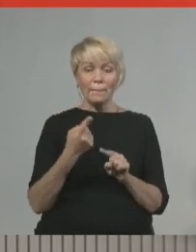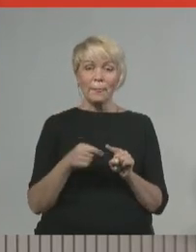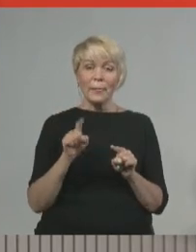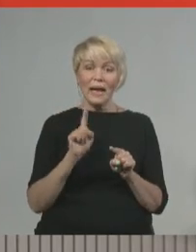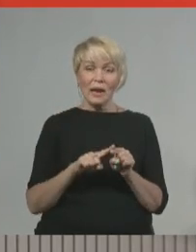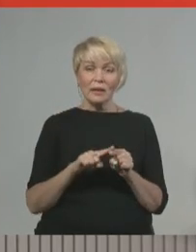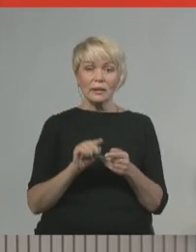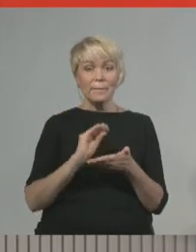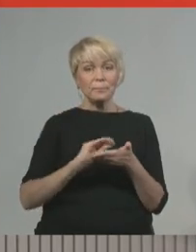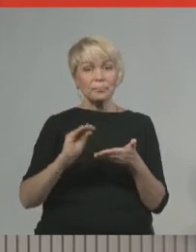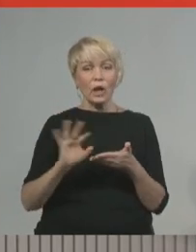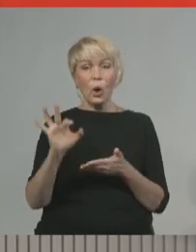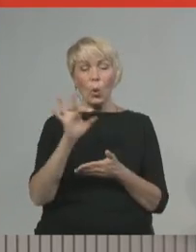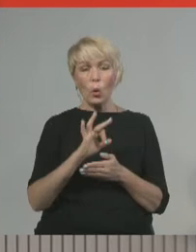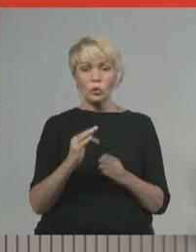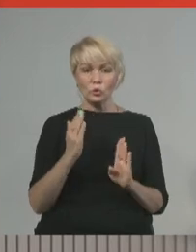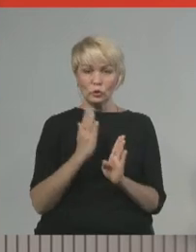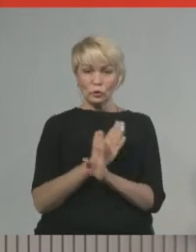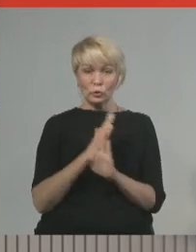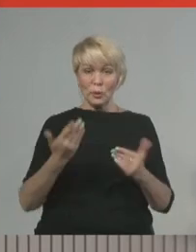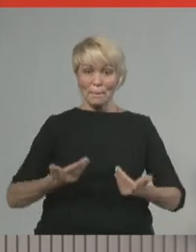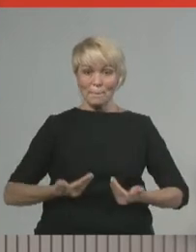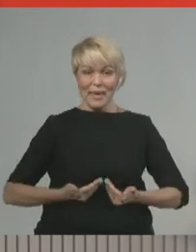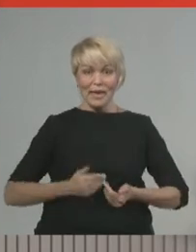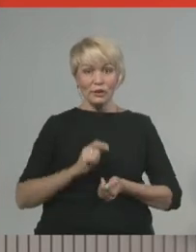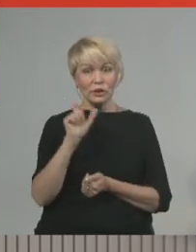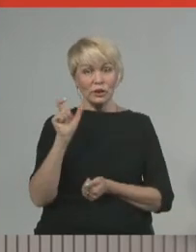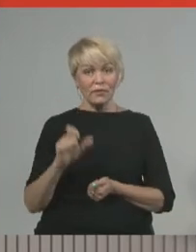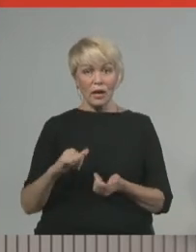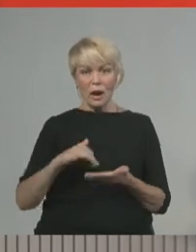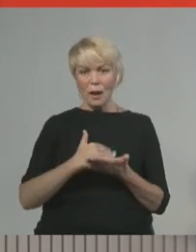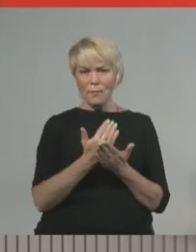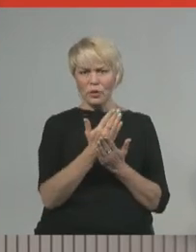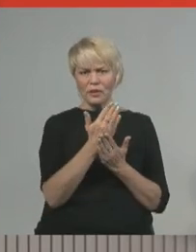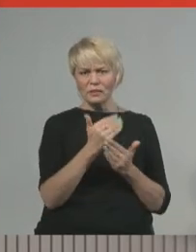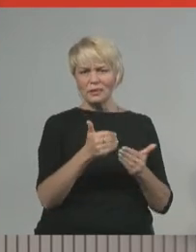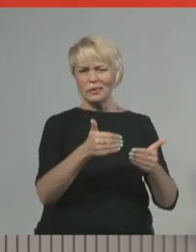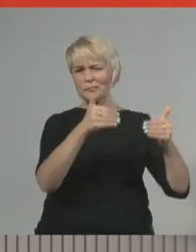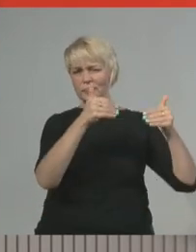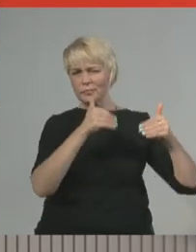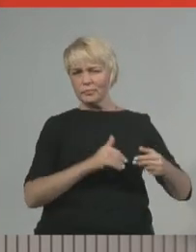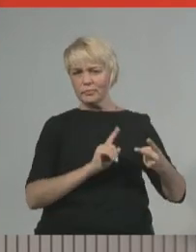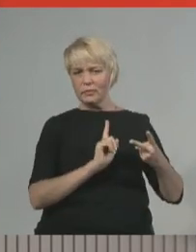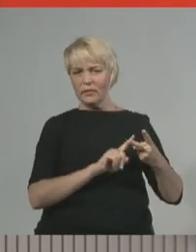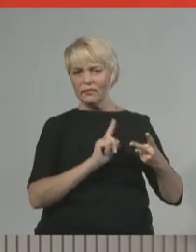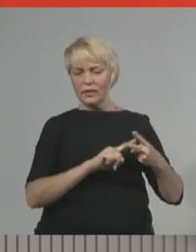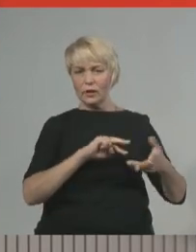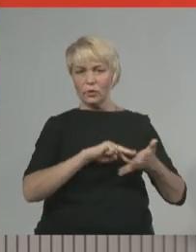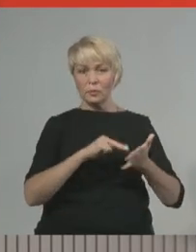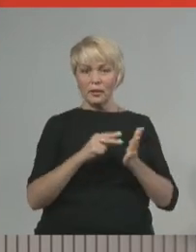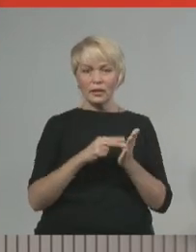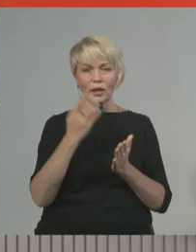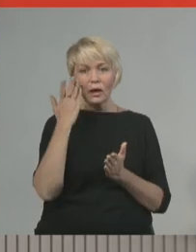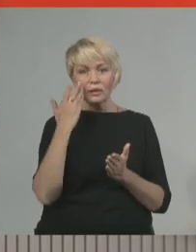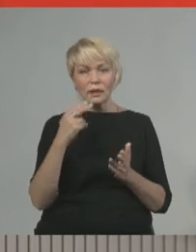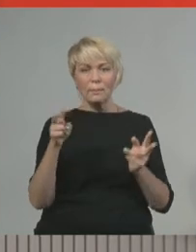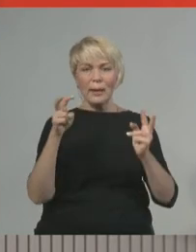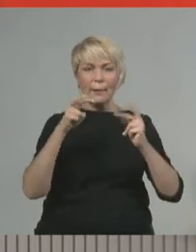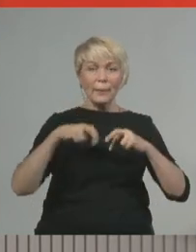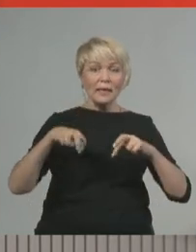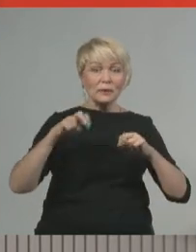writing about people and when you write about someone's fate someone's destiny that politics takes a